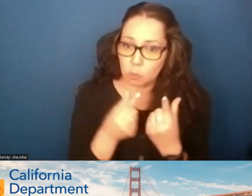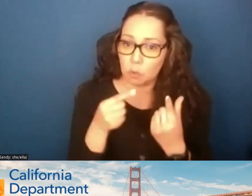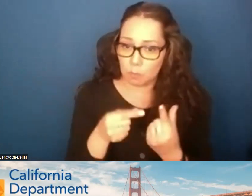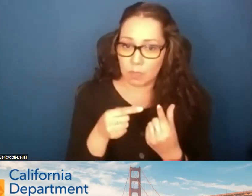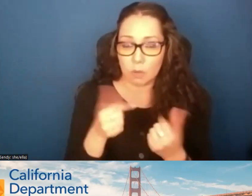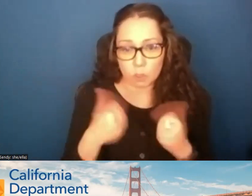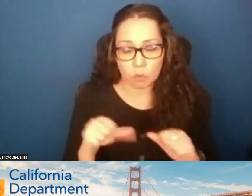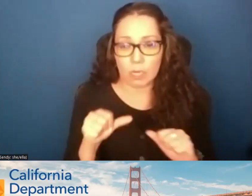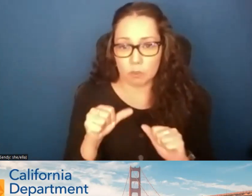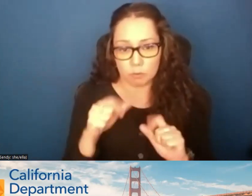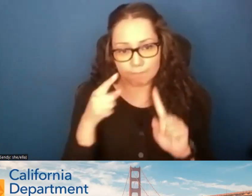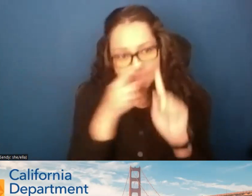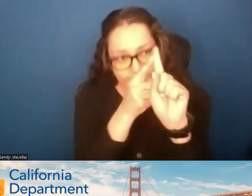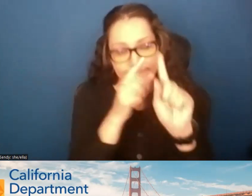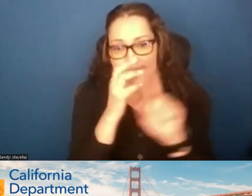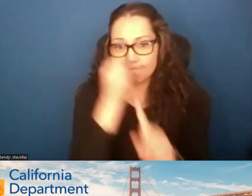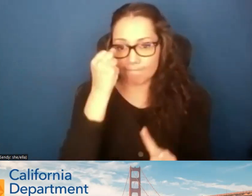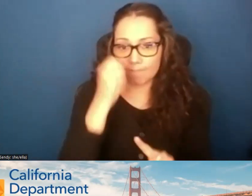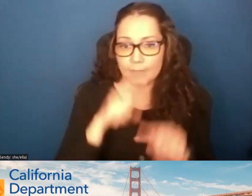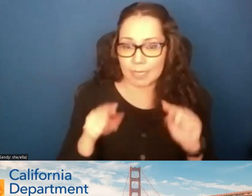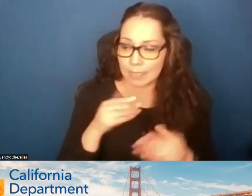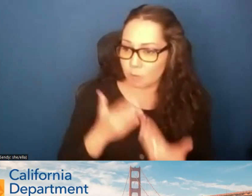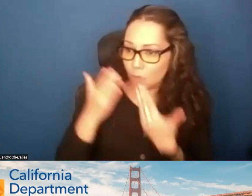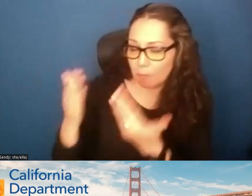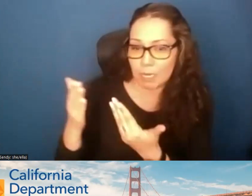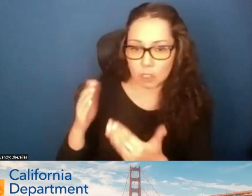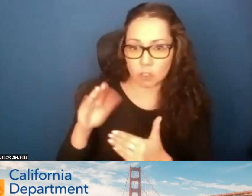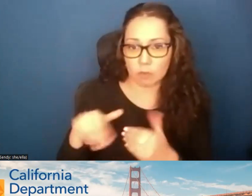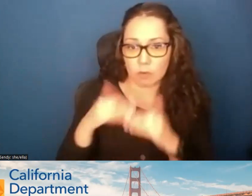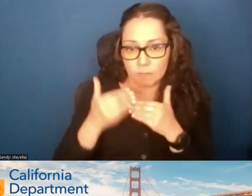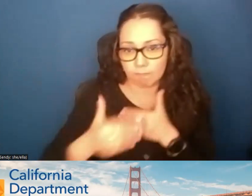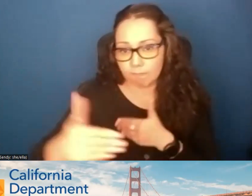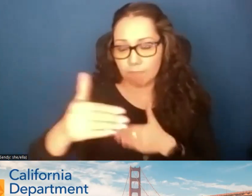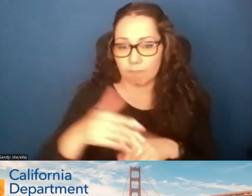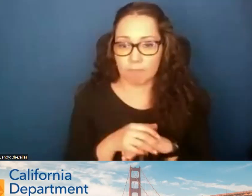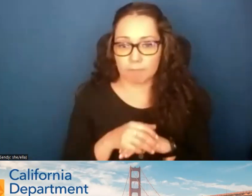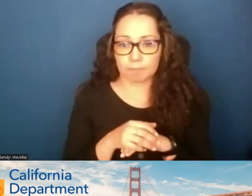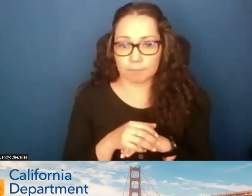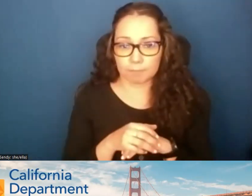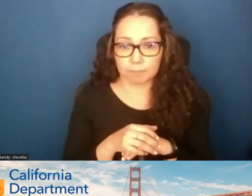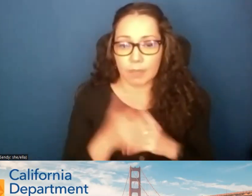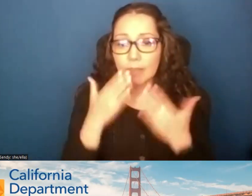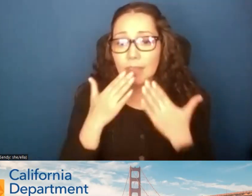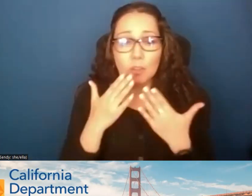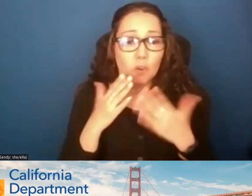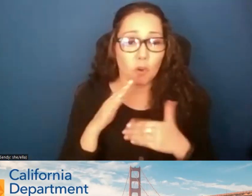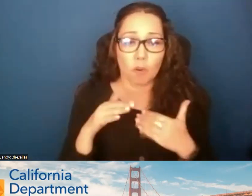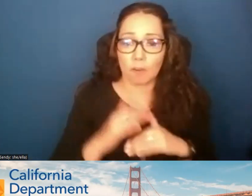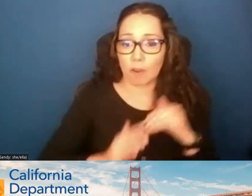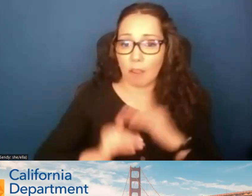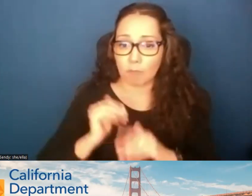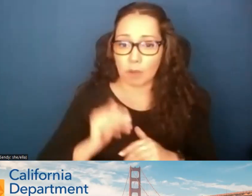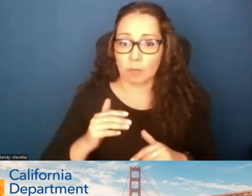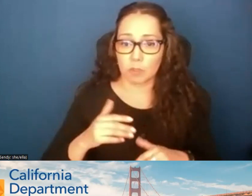And it's really going to be critical to inform the recommendations of this workgroup going forward. So thank you all for being so comfortable to share your